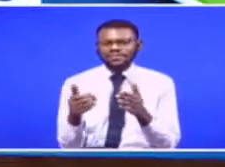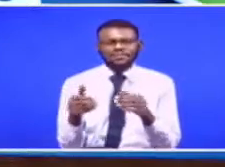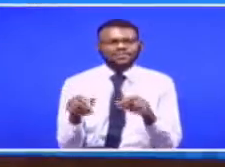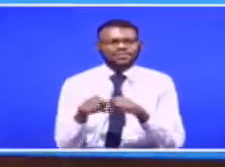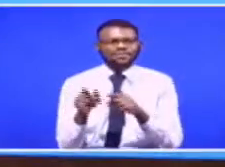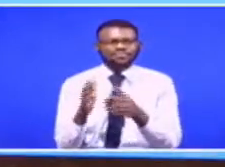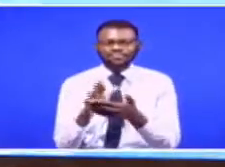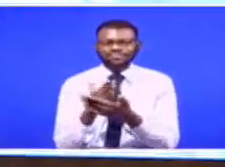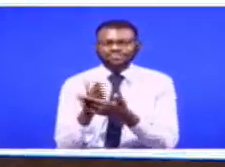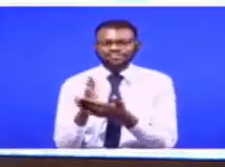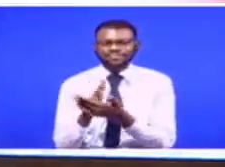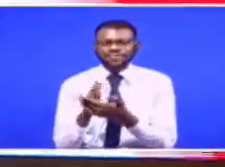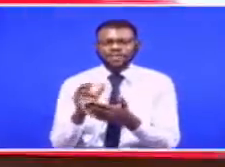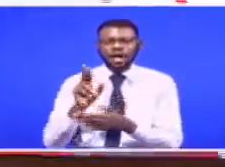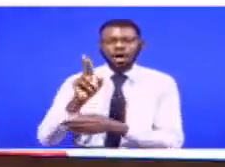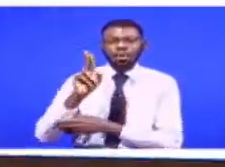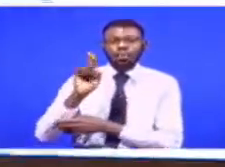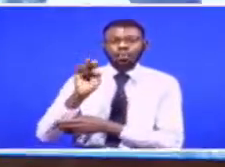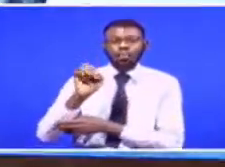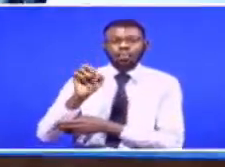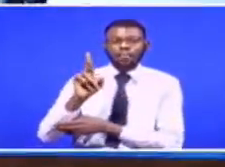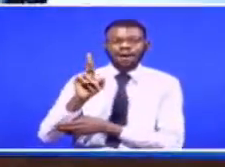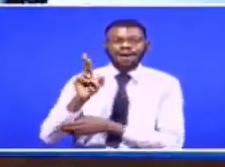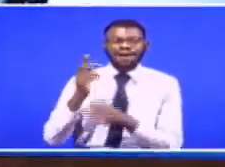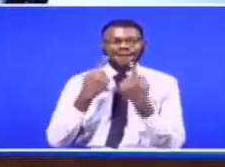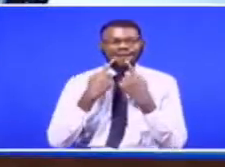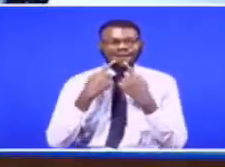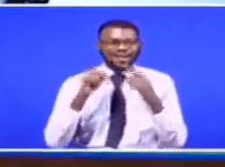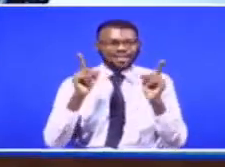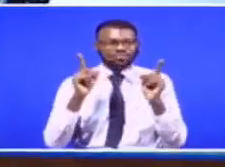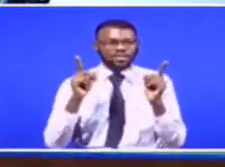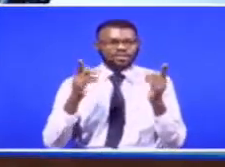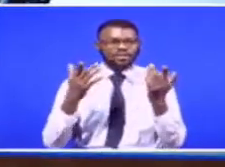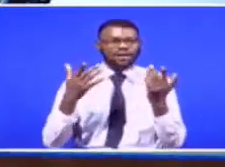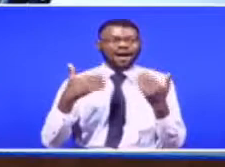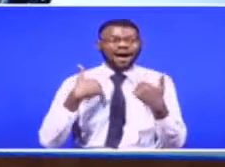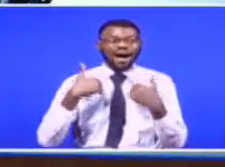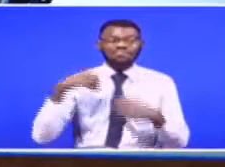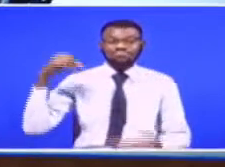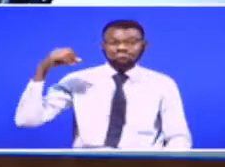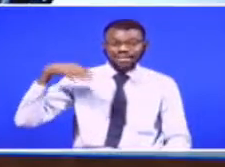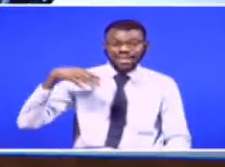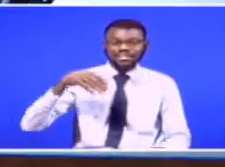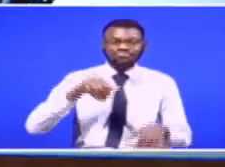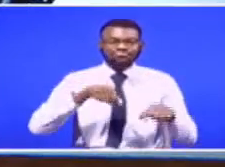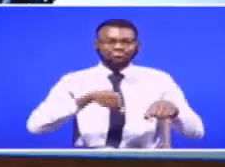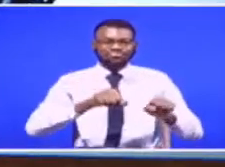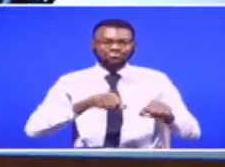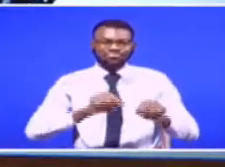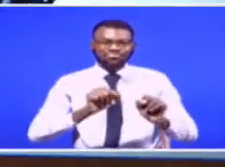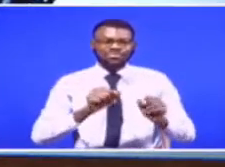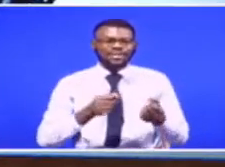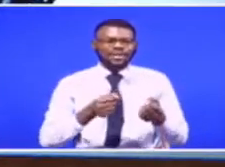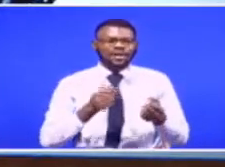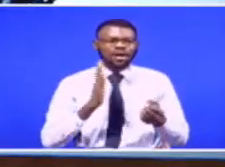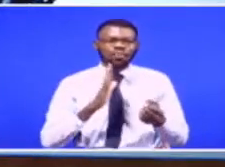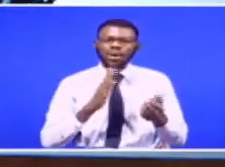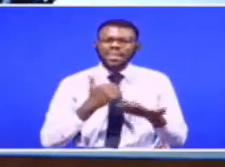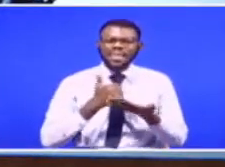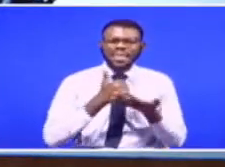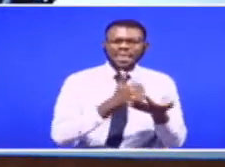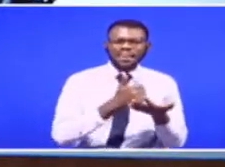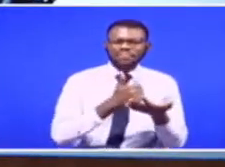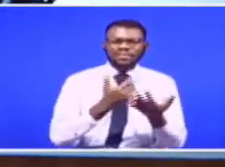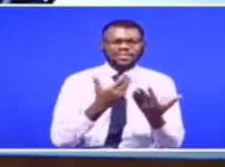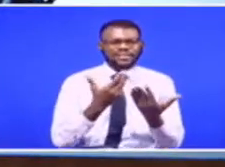Uber has today announced the launch of electric bodas in Kenya. Electric motorcycles are expected to cut running costs for